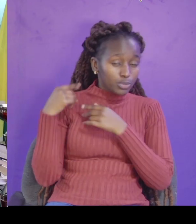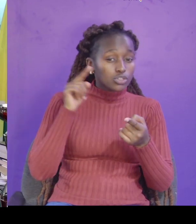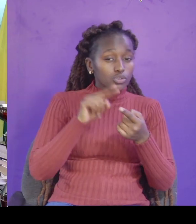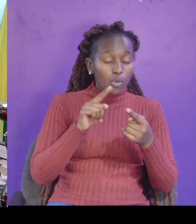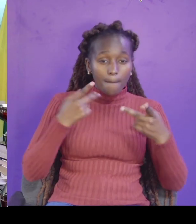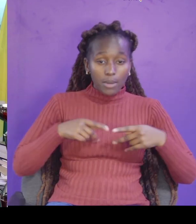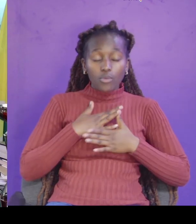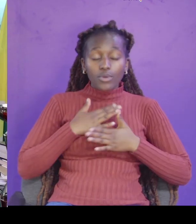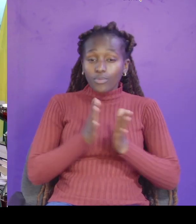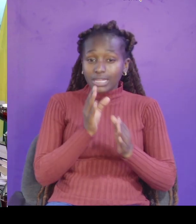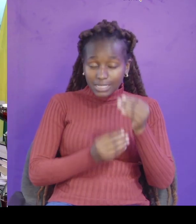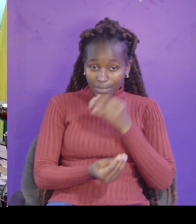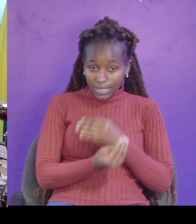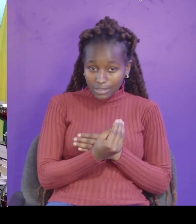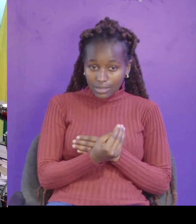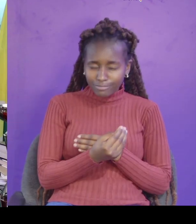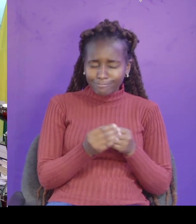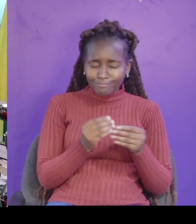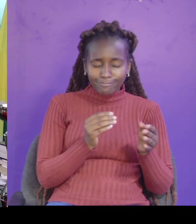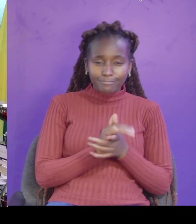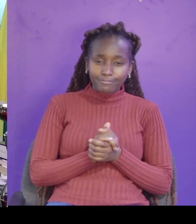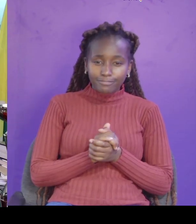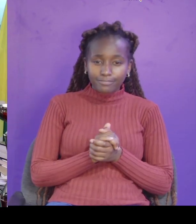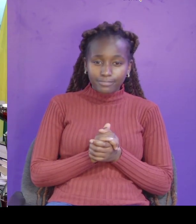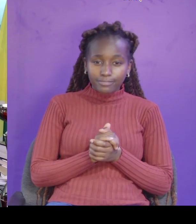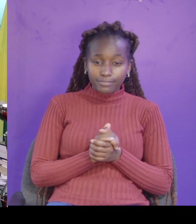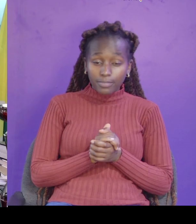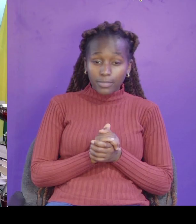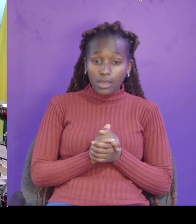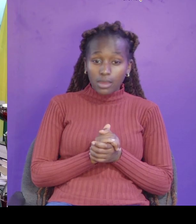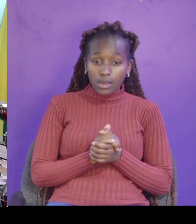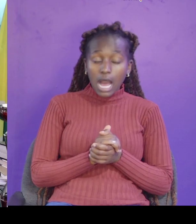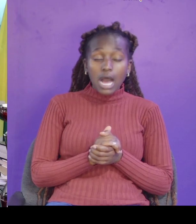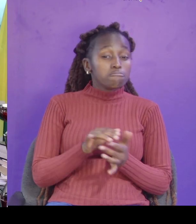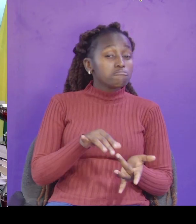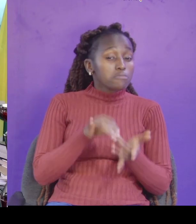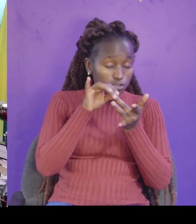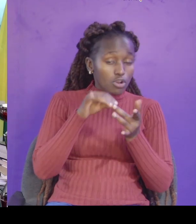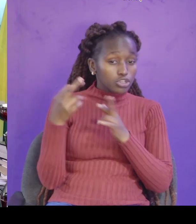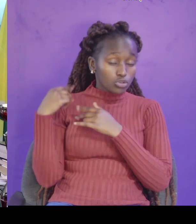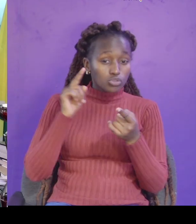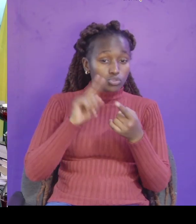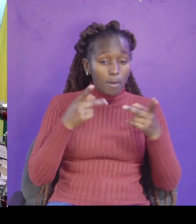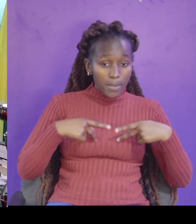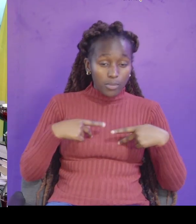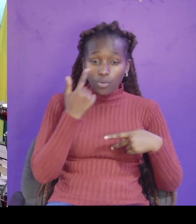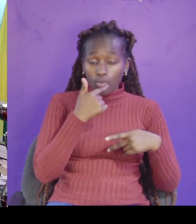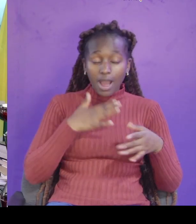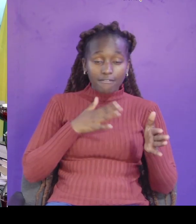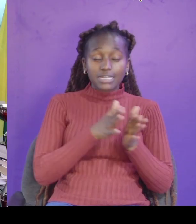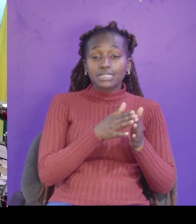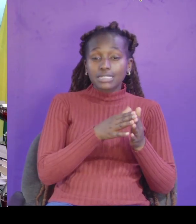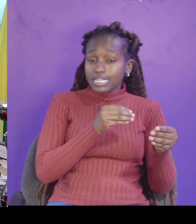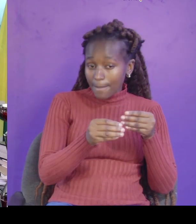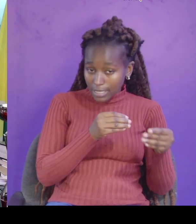is different from what we assign the other staff. Like those who can't, who have disability issues,